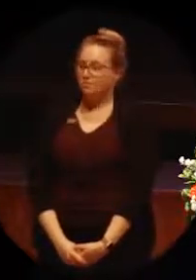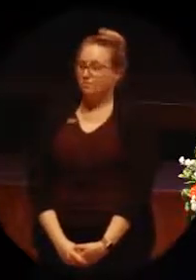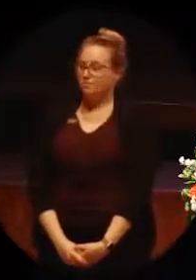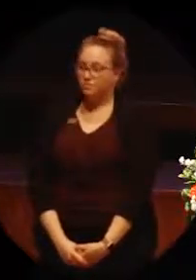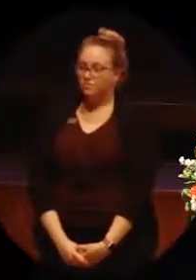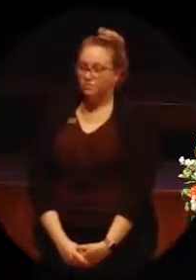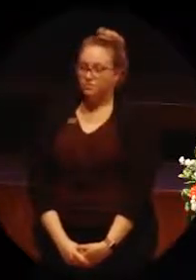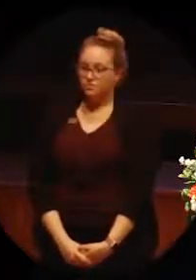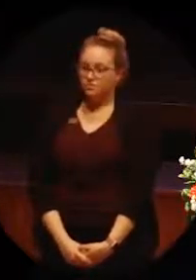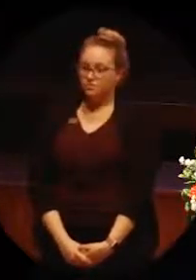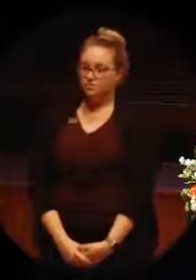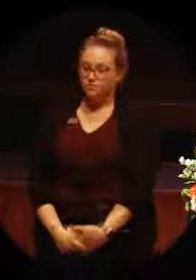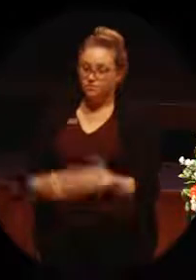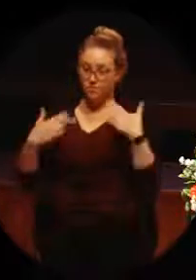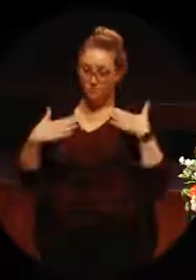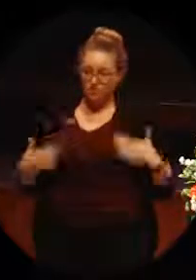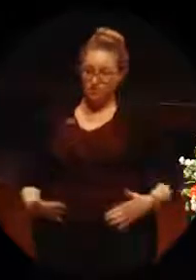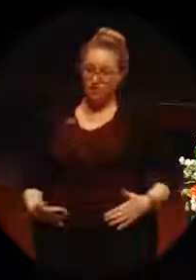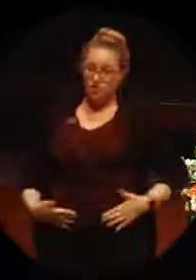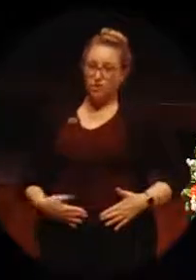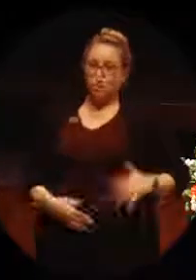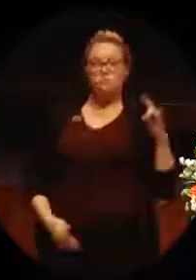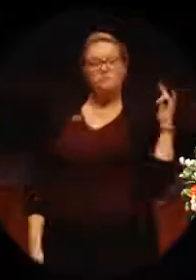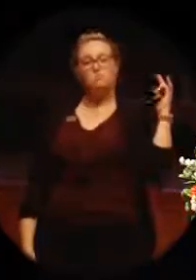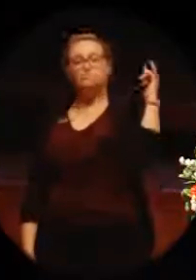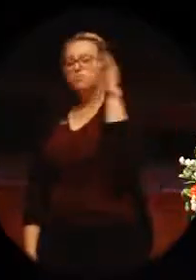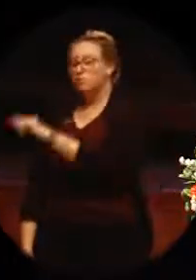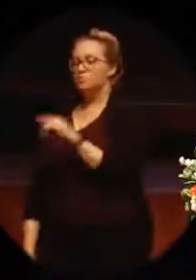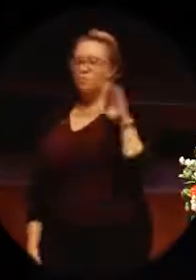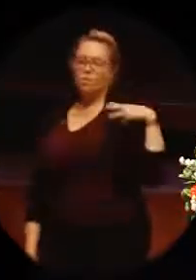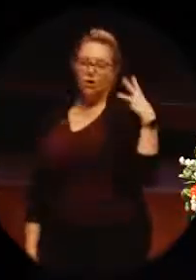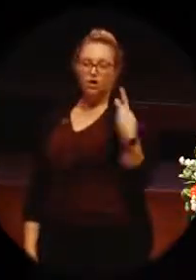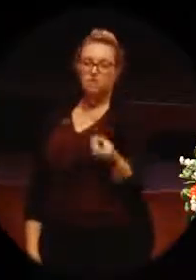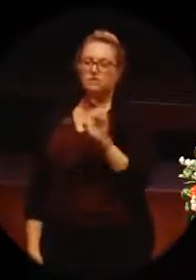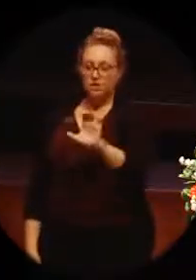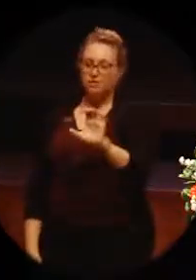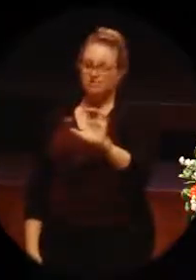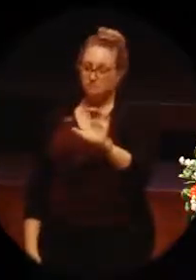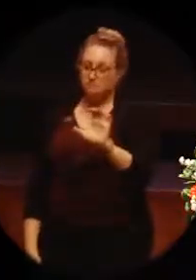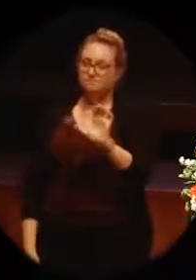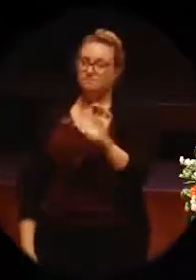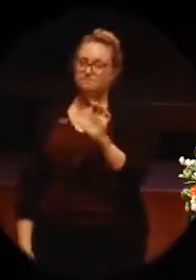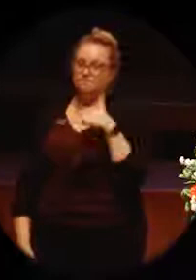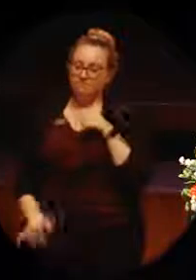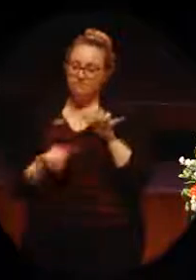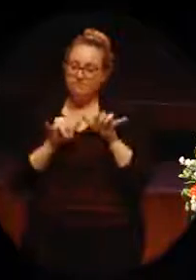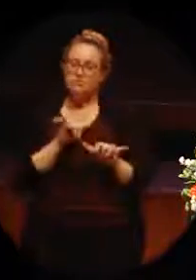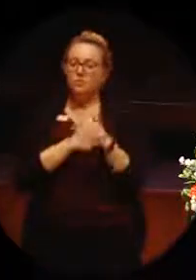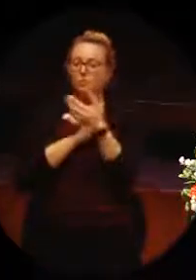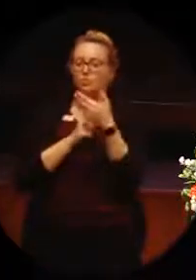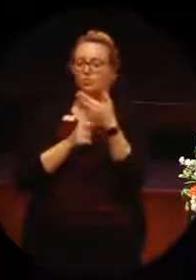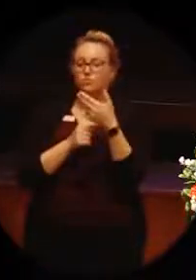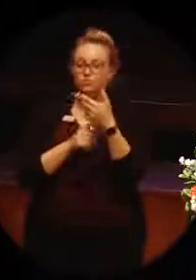When the bodies were flown back to Washington, D.C. from Benghazi, I had the privilege of staying